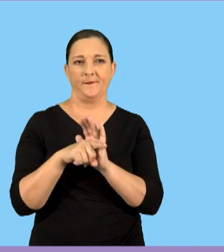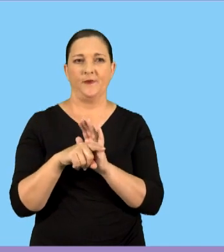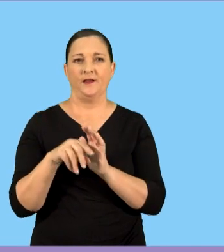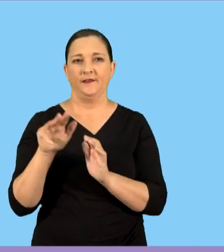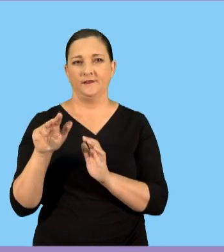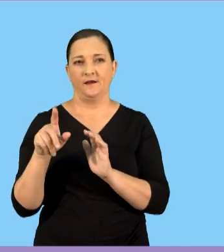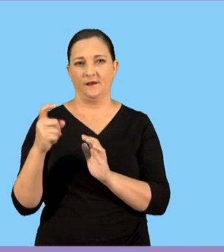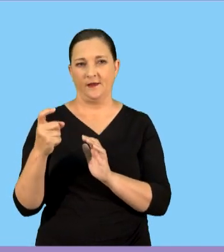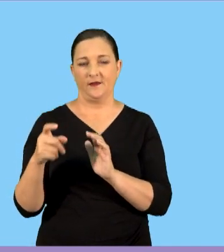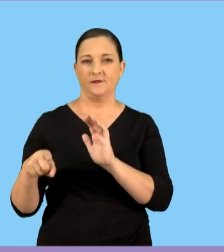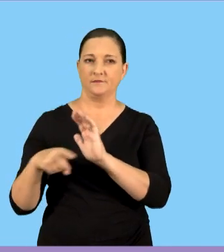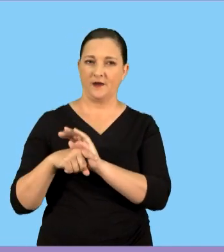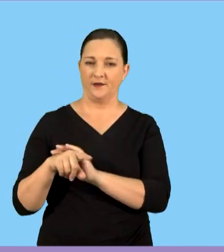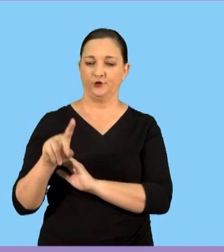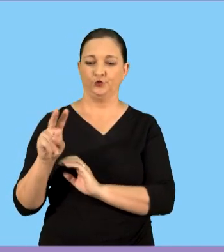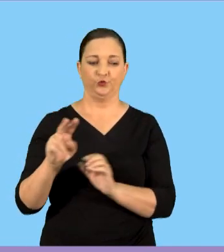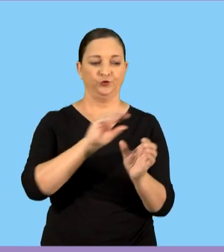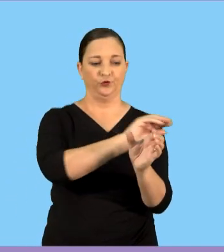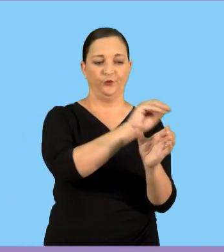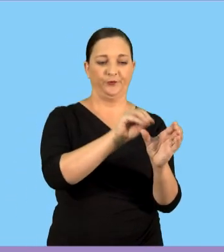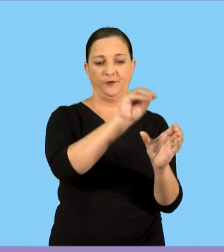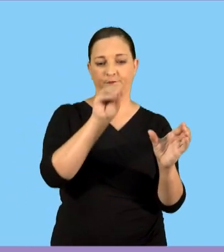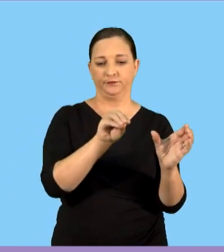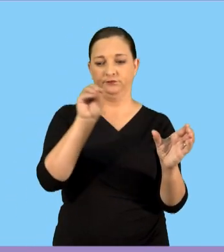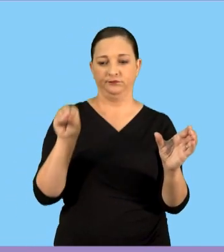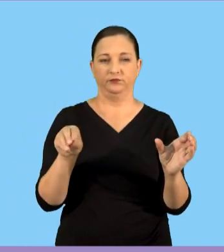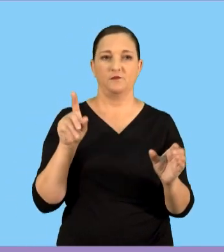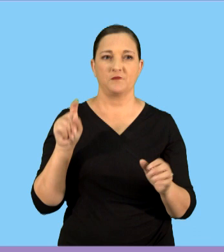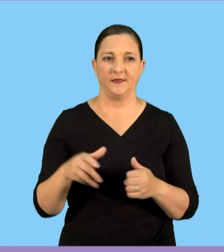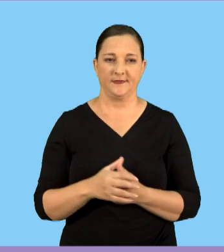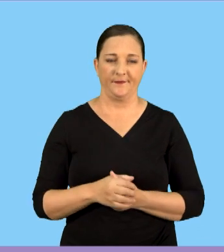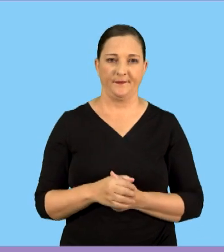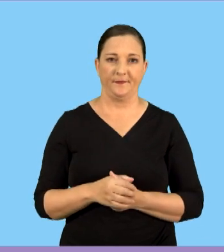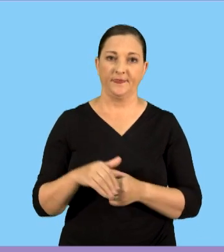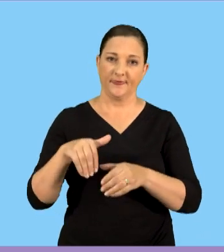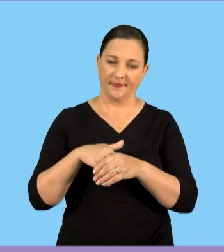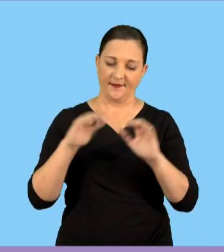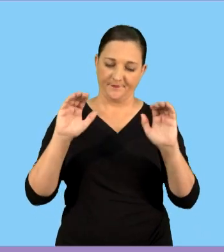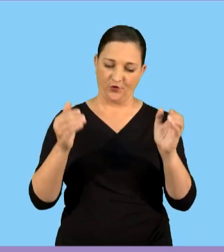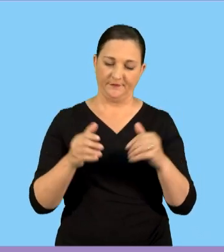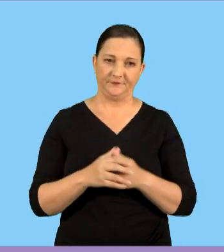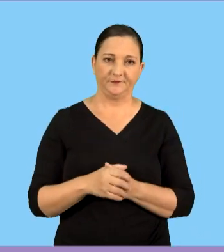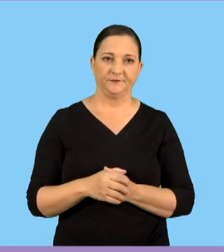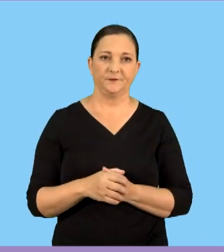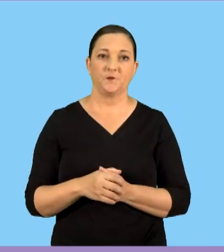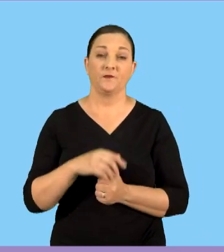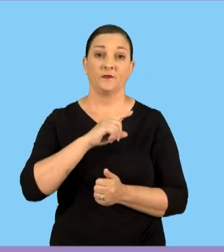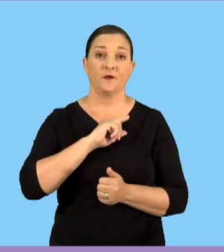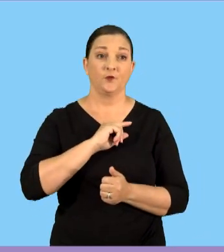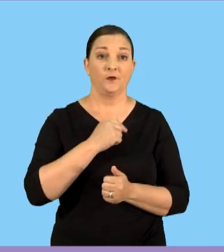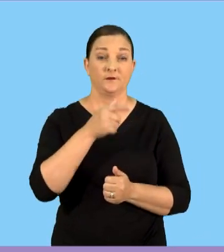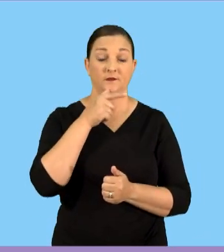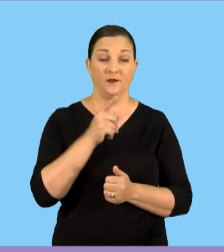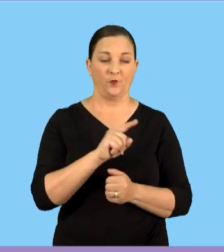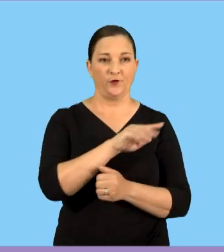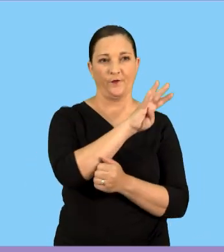reminder of our distributive property, because that 4 must multiply with each term inside the bracket. So we are going